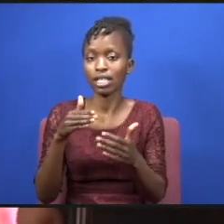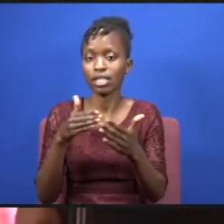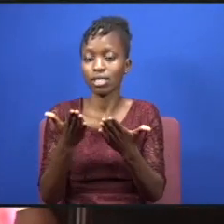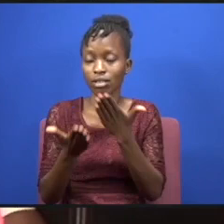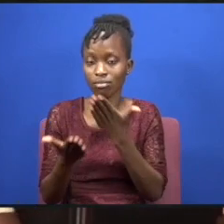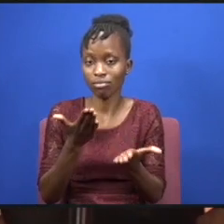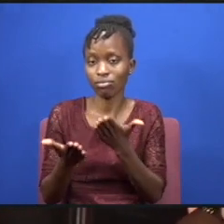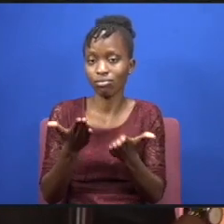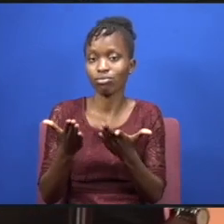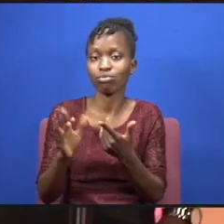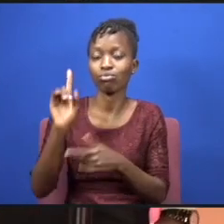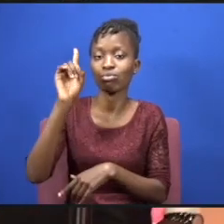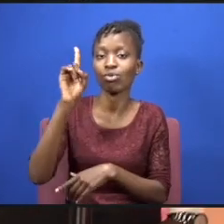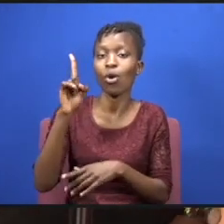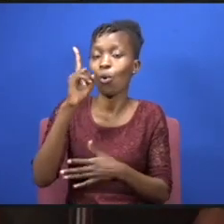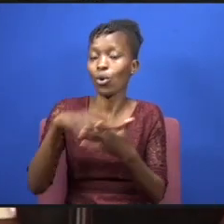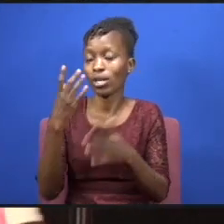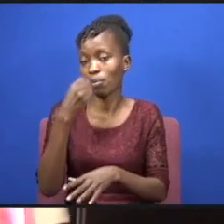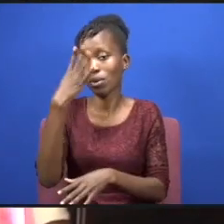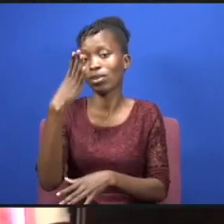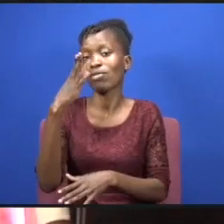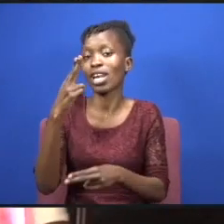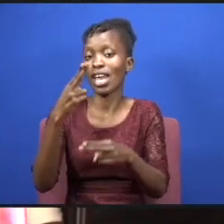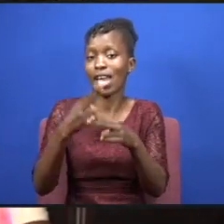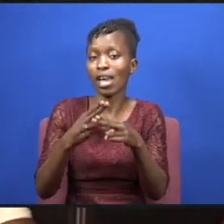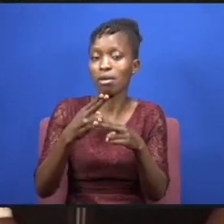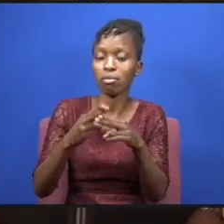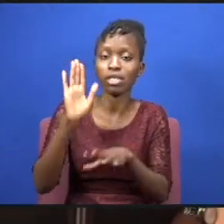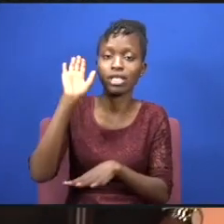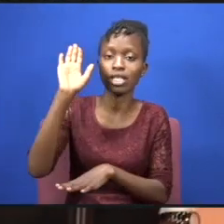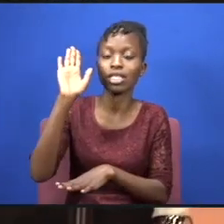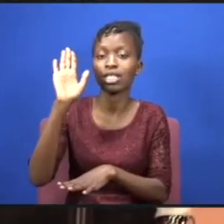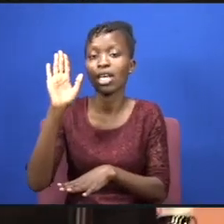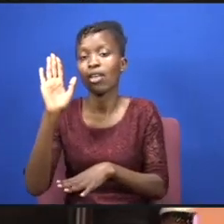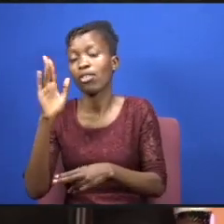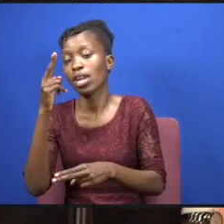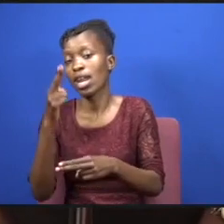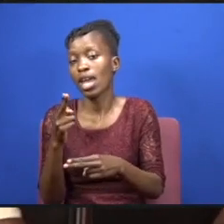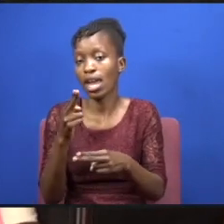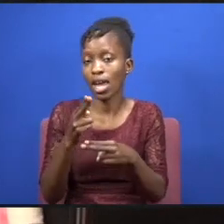Compares to this, what a beautiful name it is.